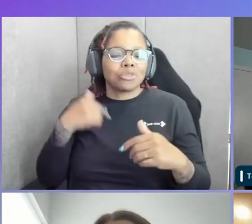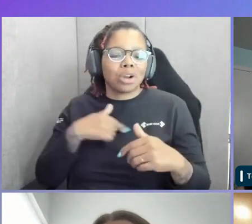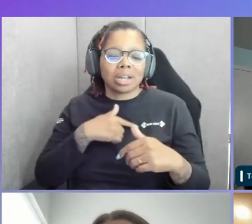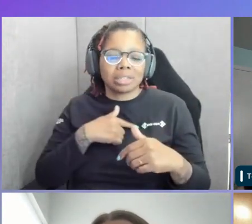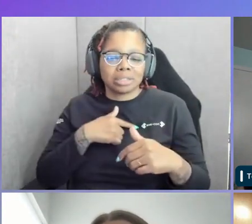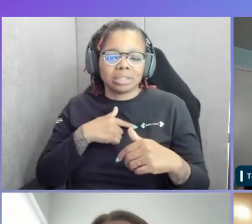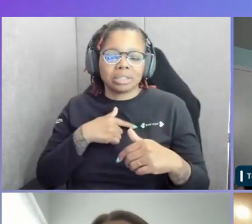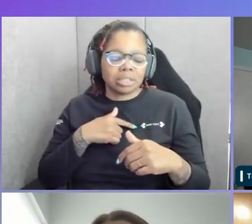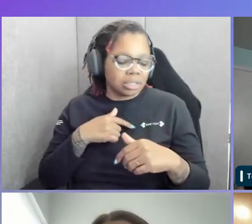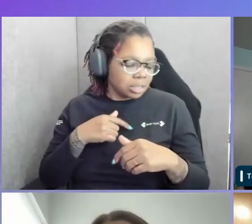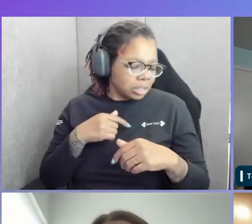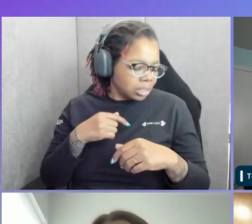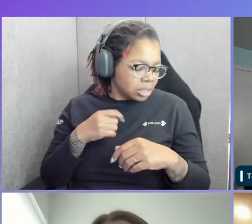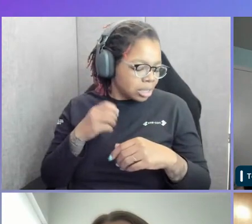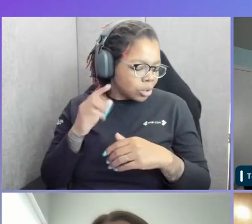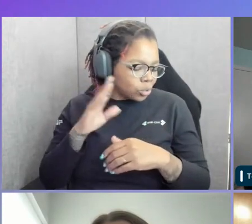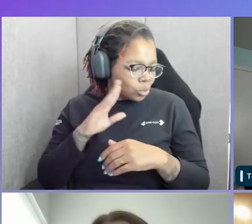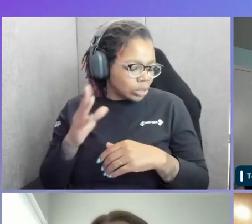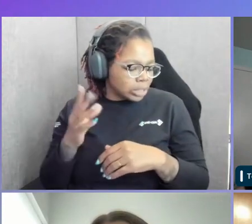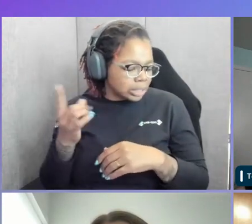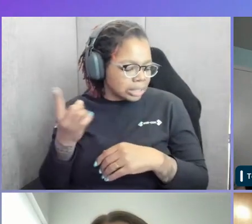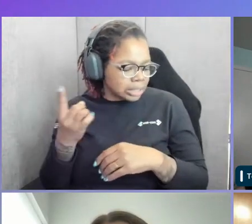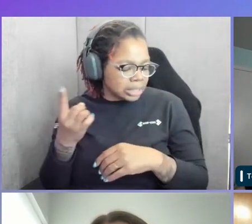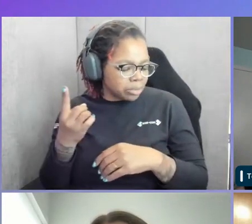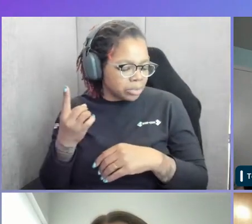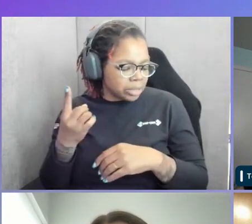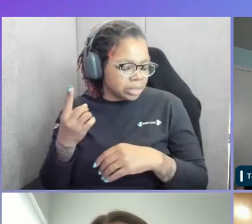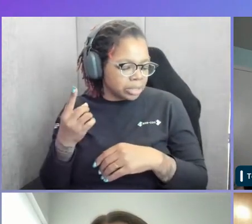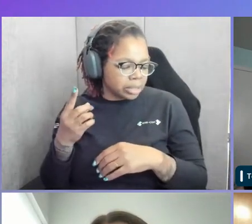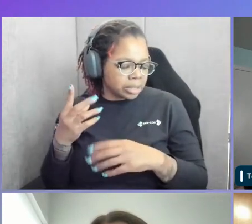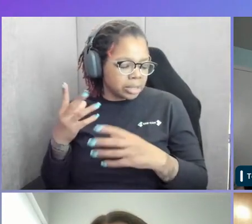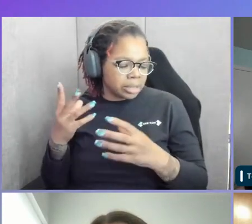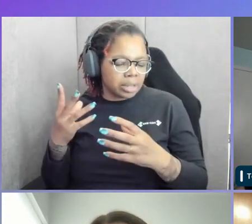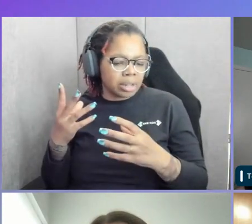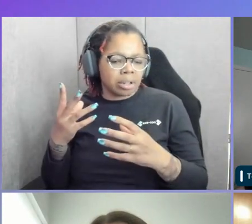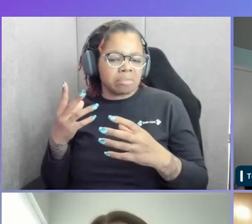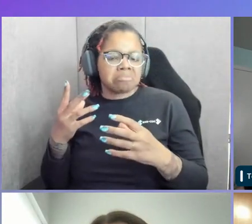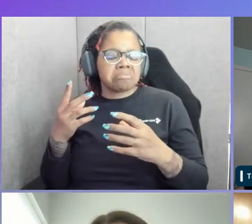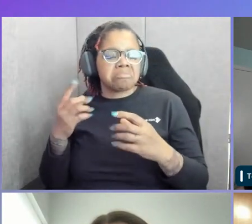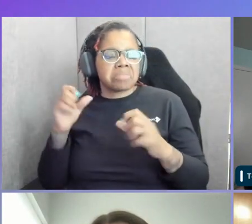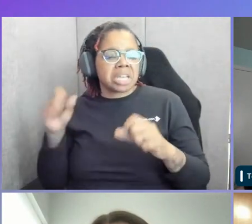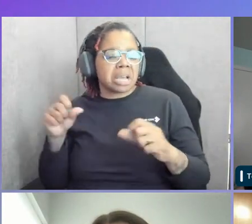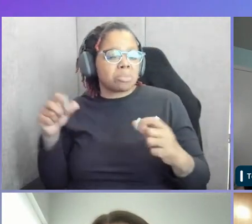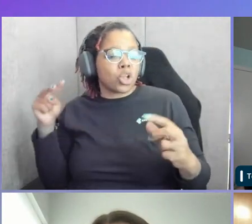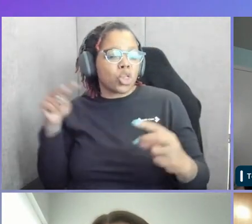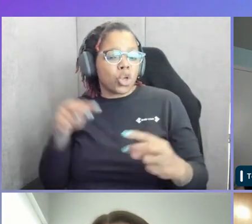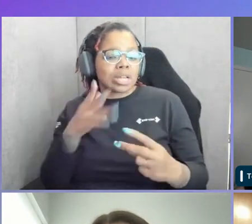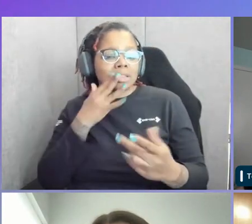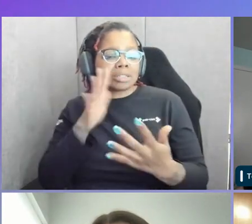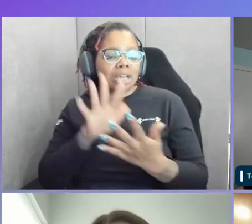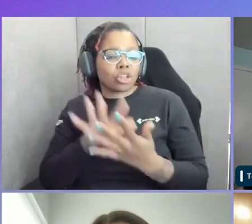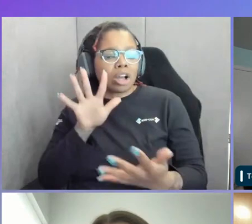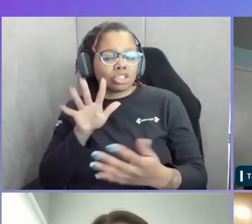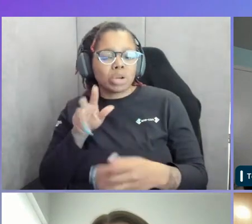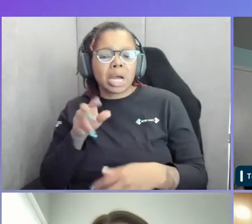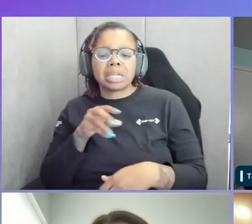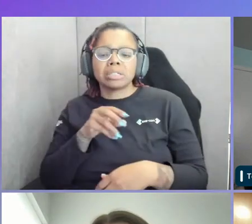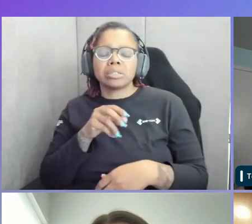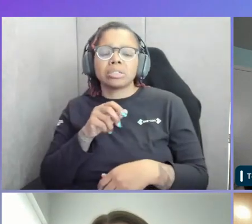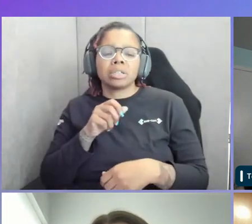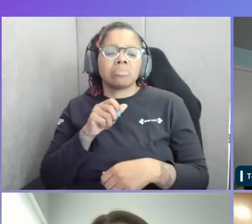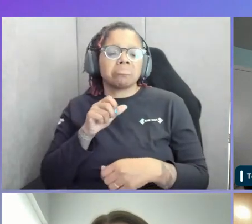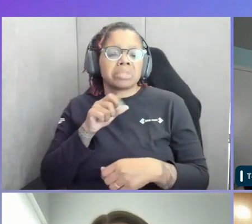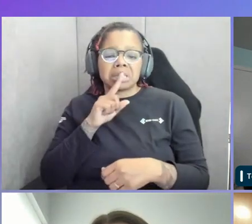of would someone be able to look at this color contrast or is